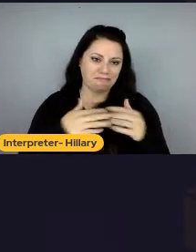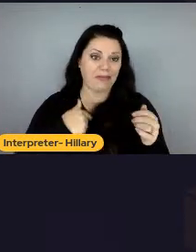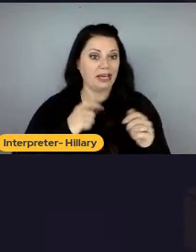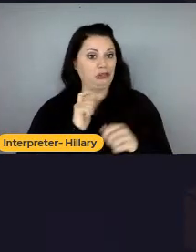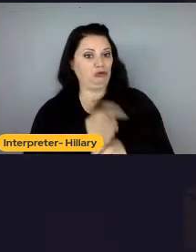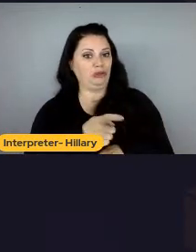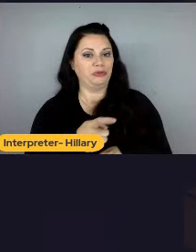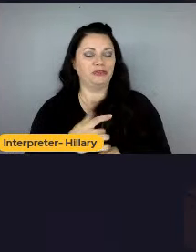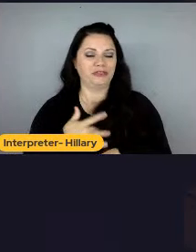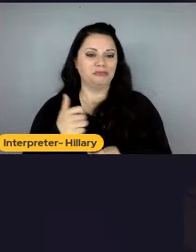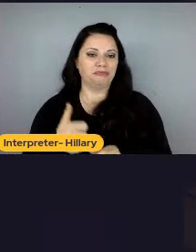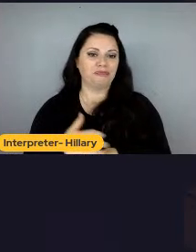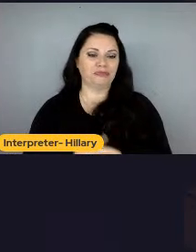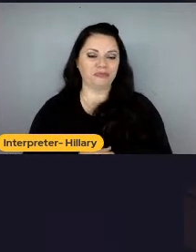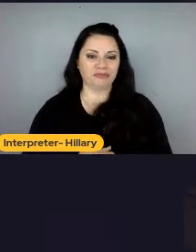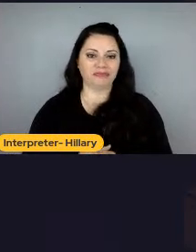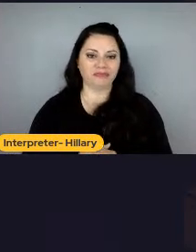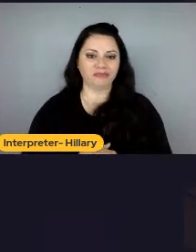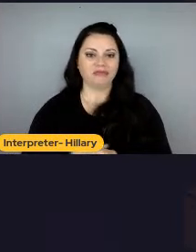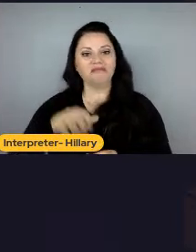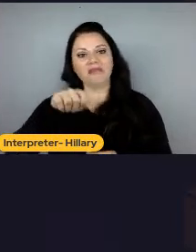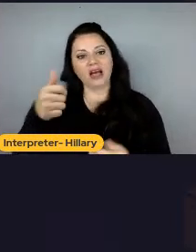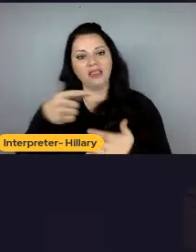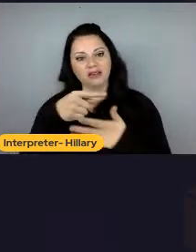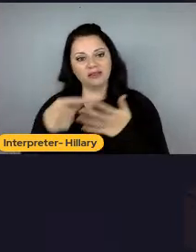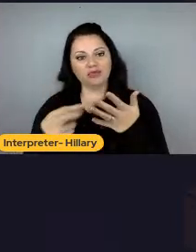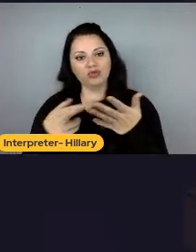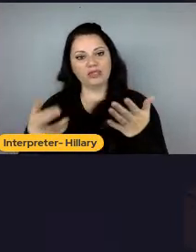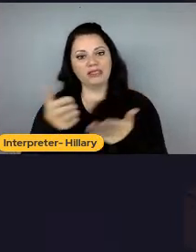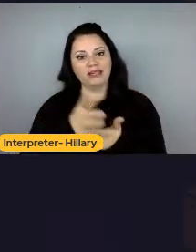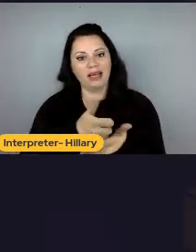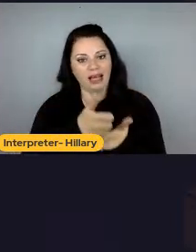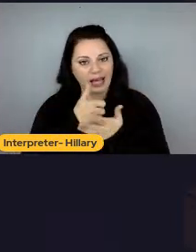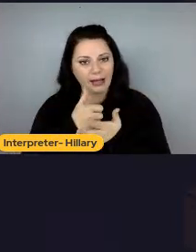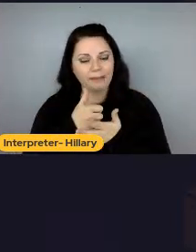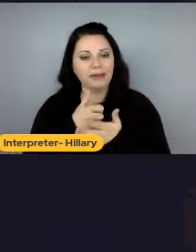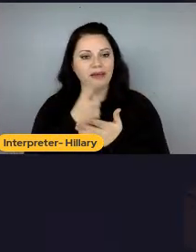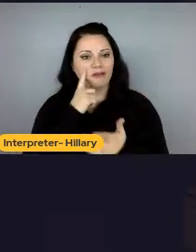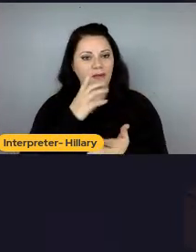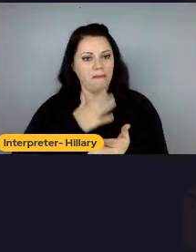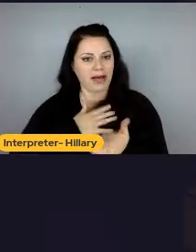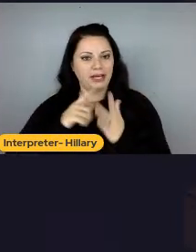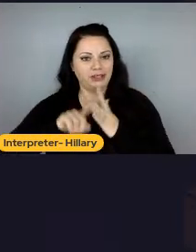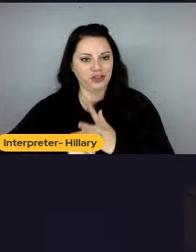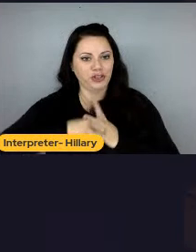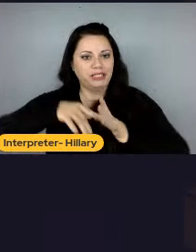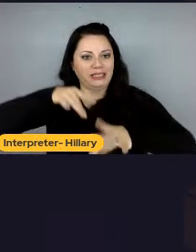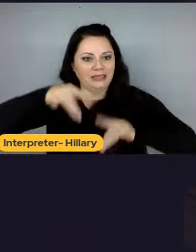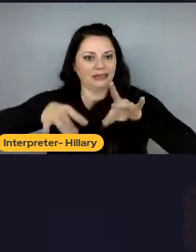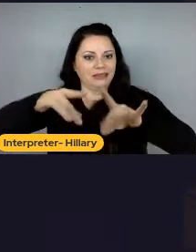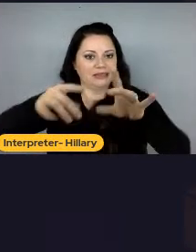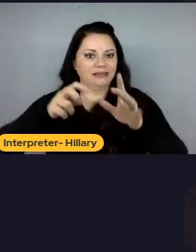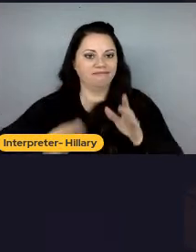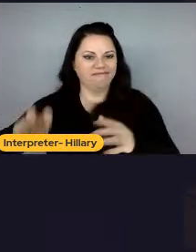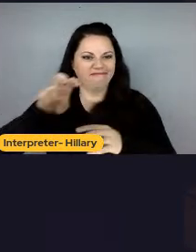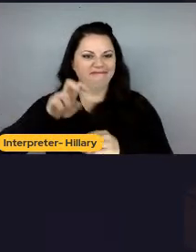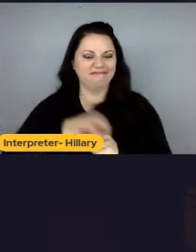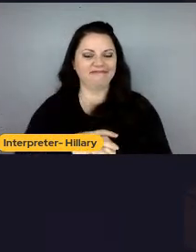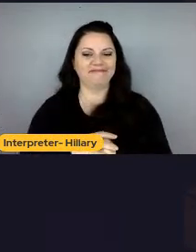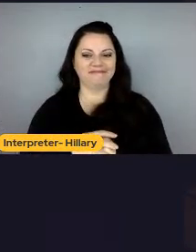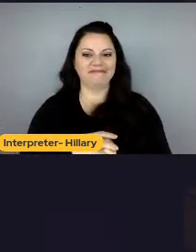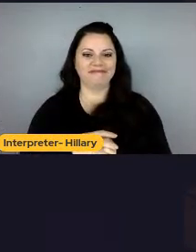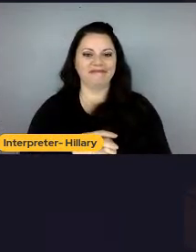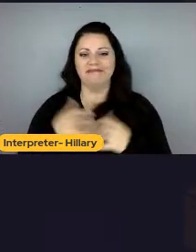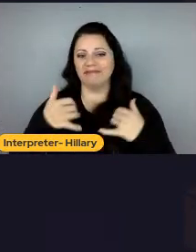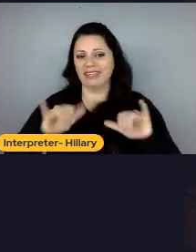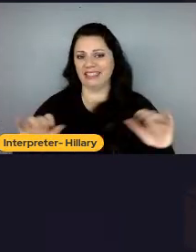Here are the resources that I found really useful on my AWS CDK journey that I would recommend. And I still have a